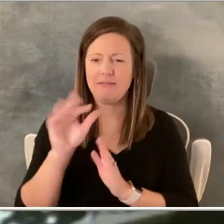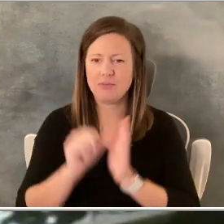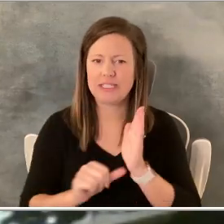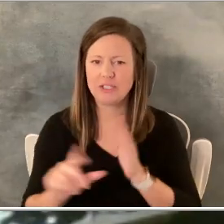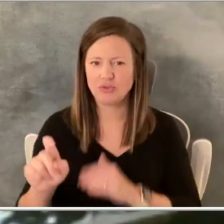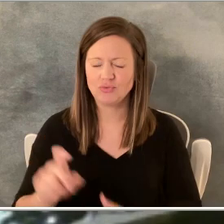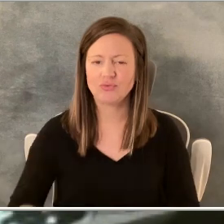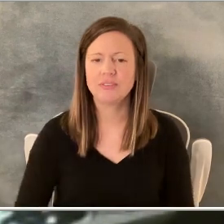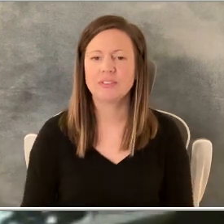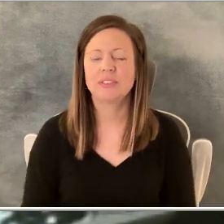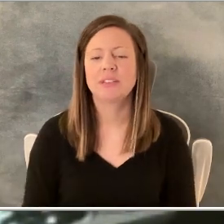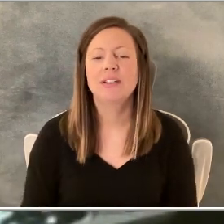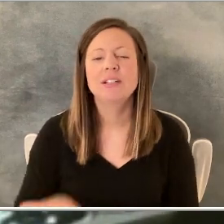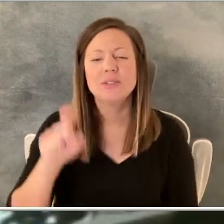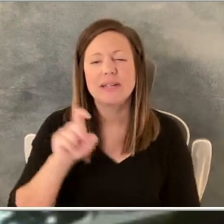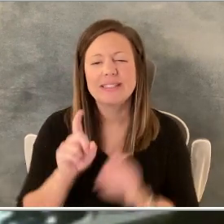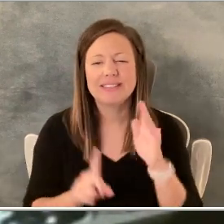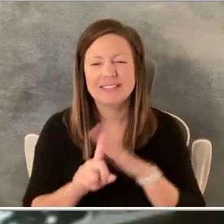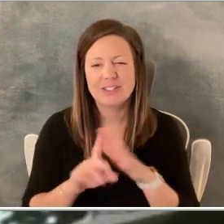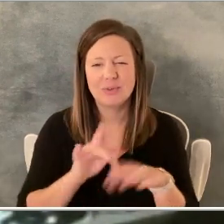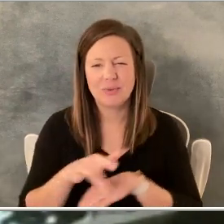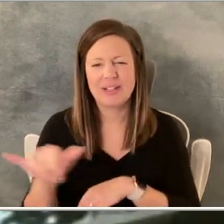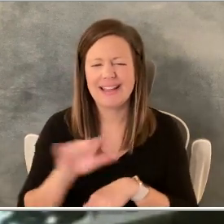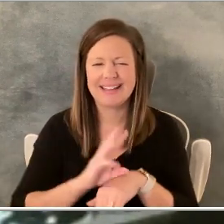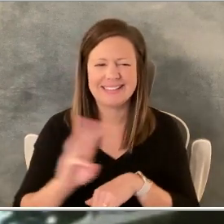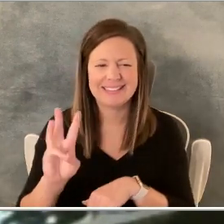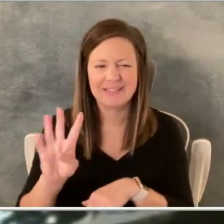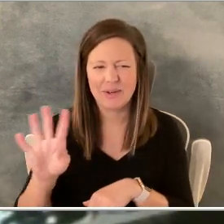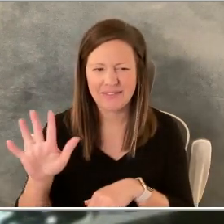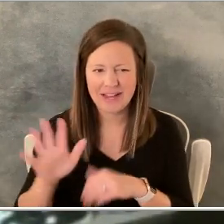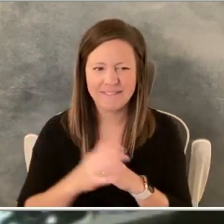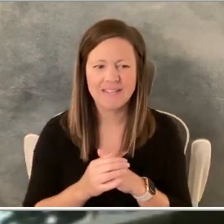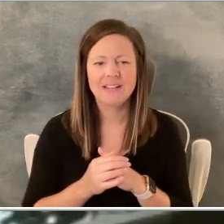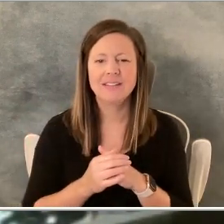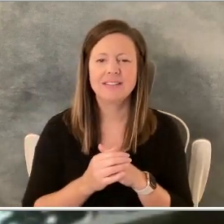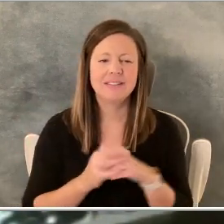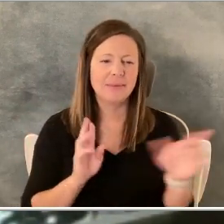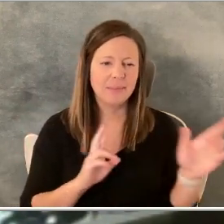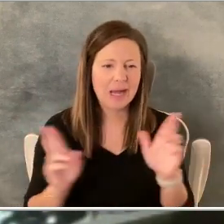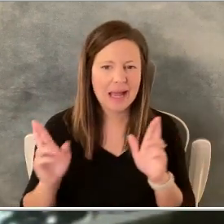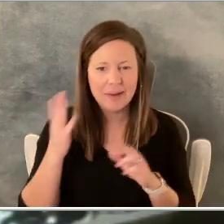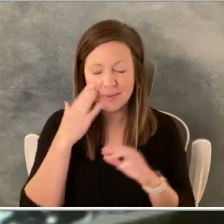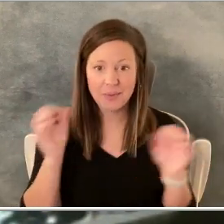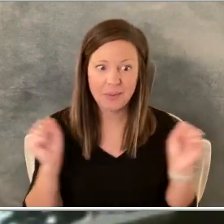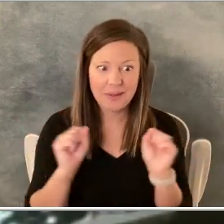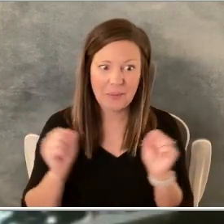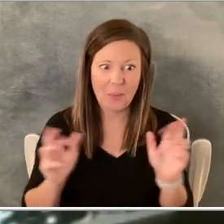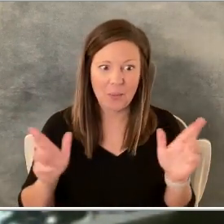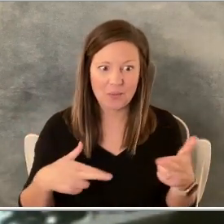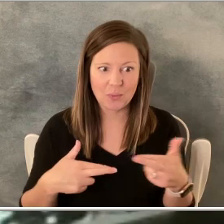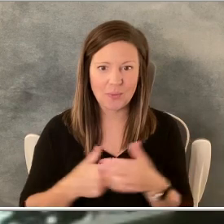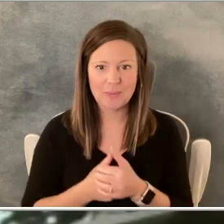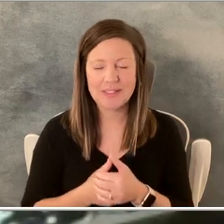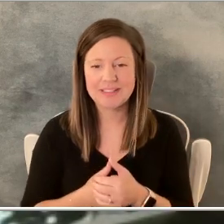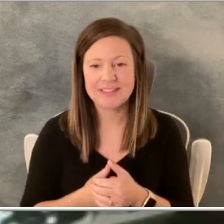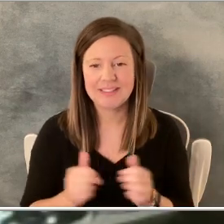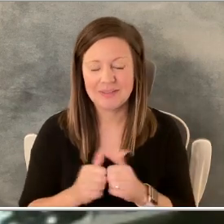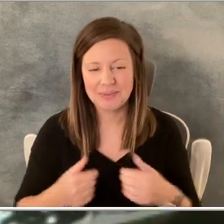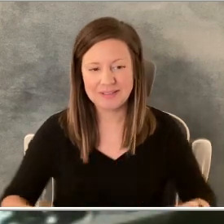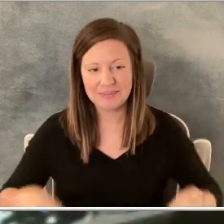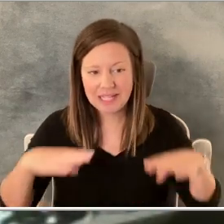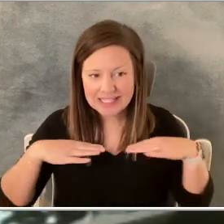So I had to get there really early, got there like about 6:45. They prepped me. You're kind of in that cold room with the blankets